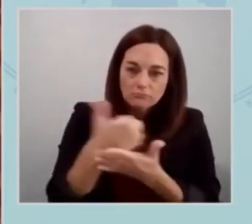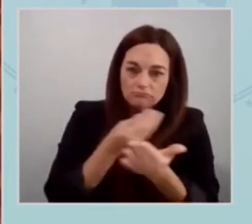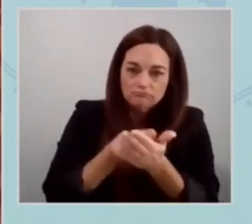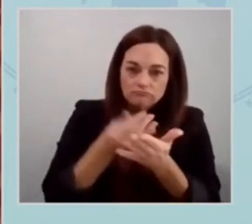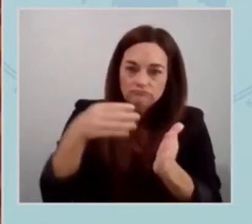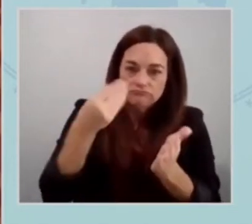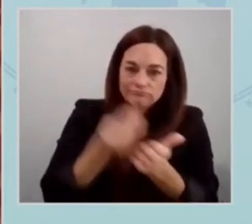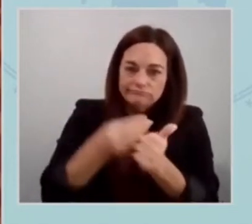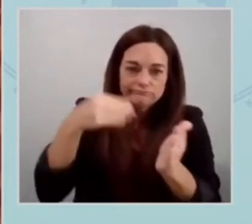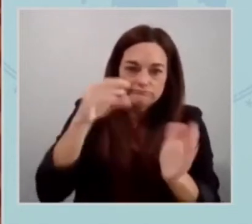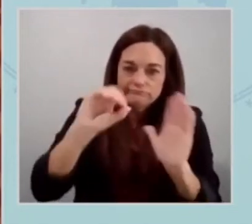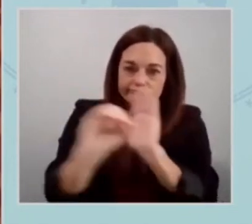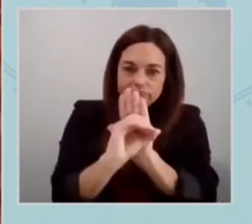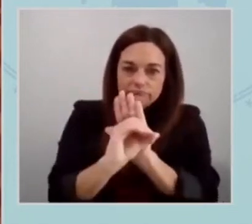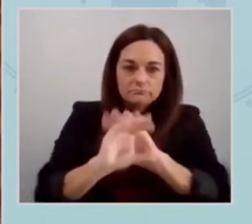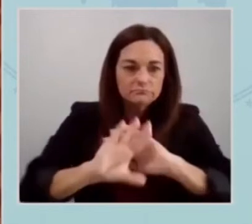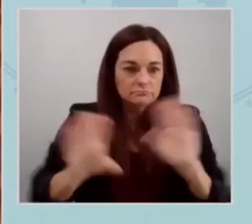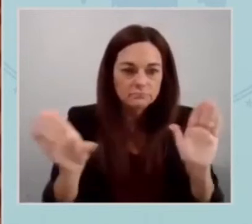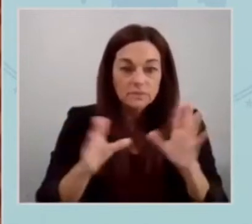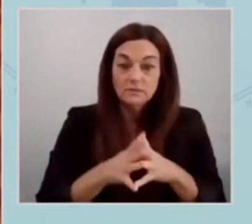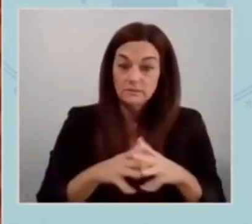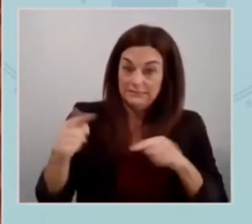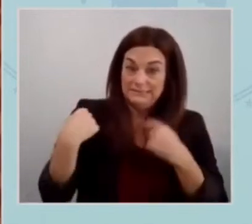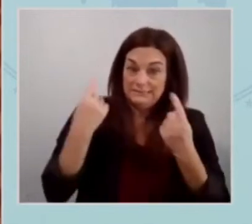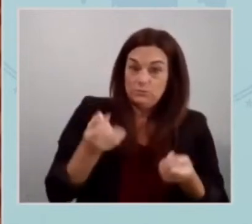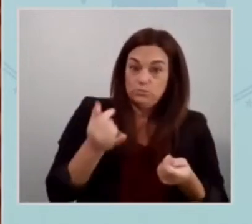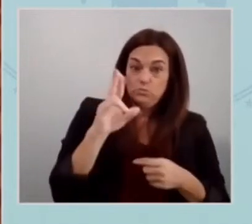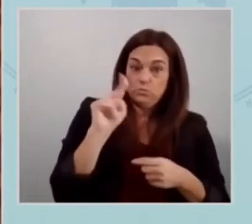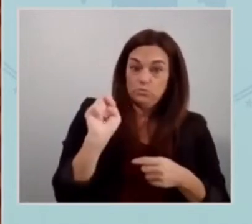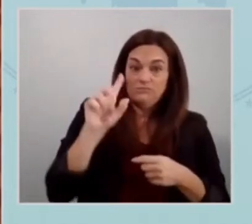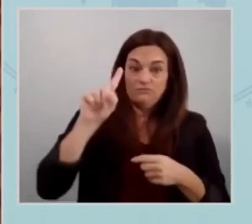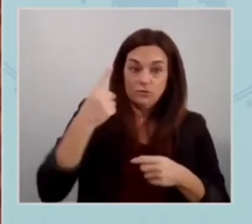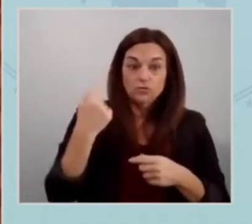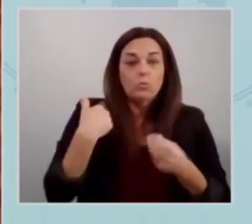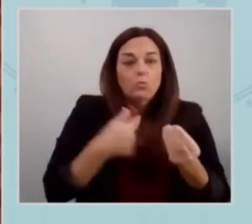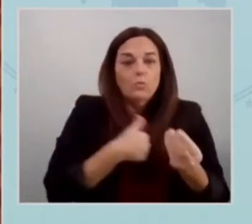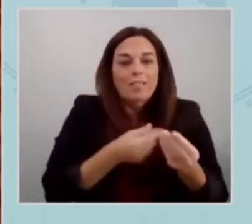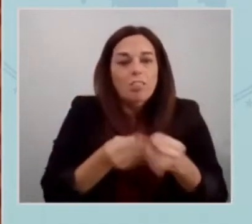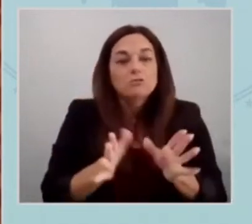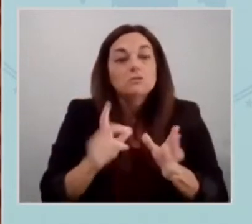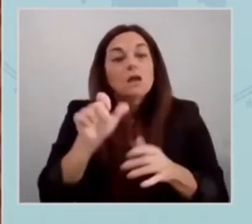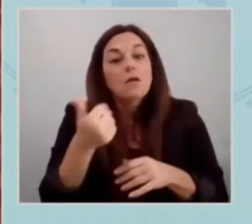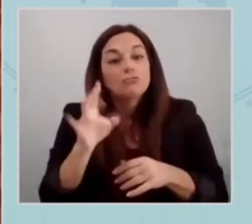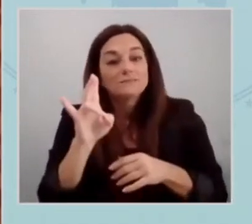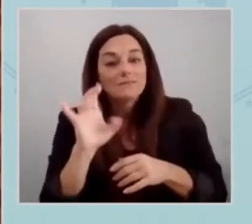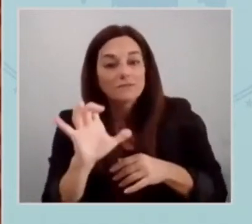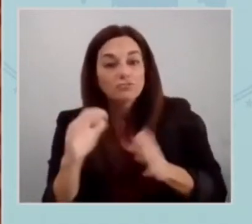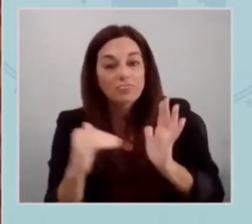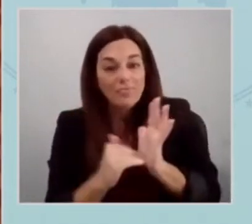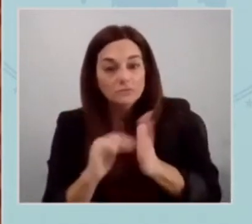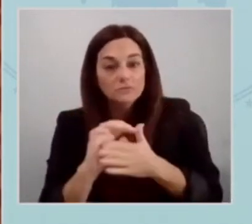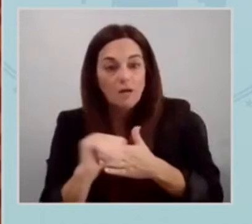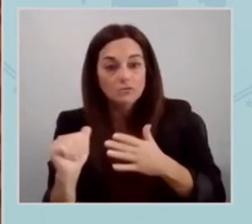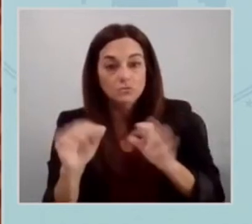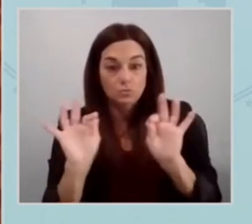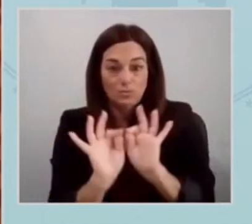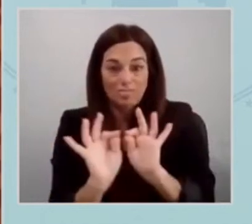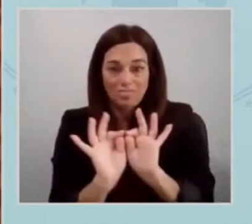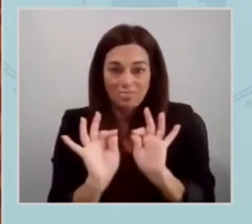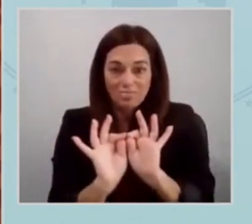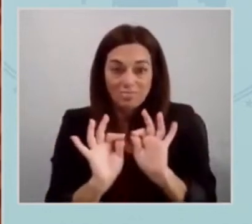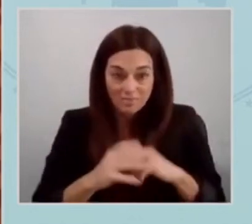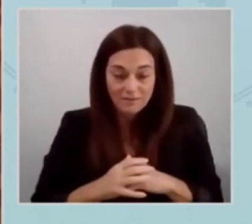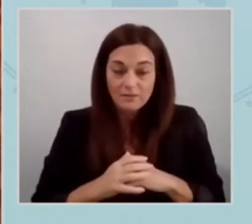of a 91% revenue loss. Since June 1st, here at Dan and Estrev, we've lost another